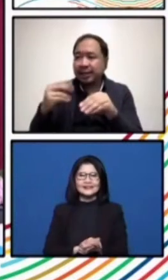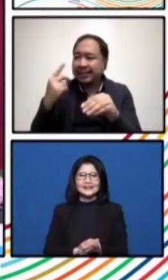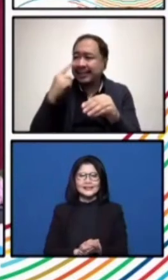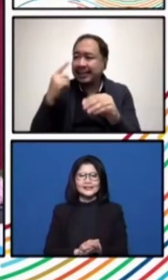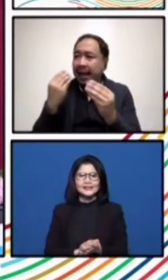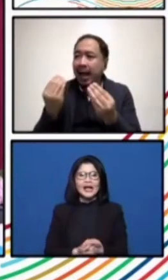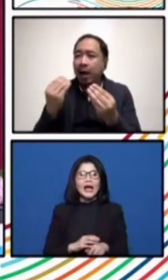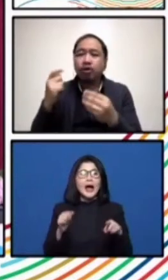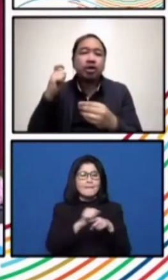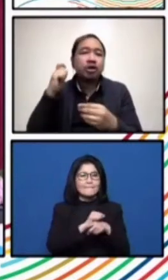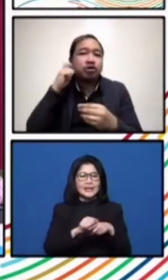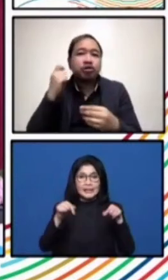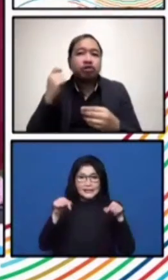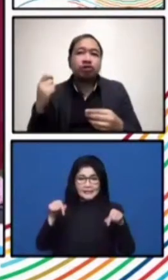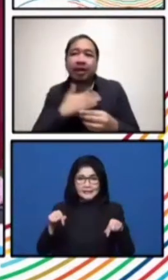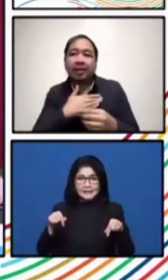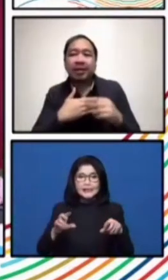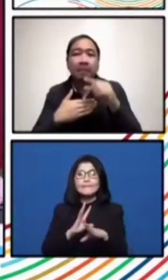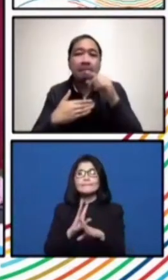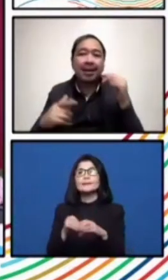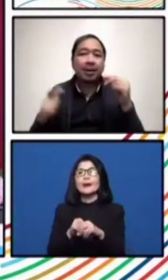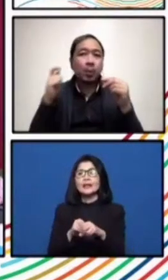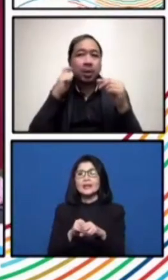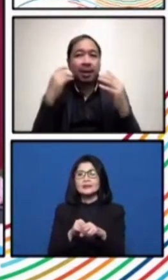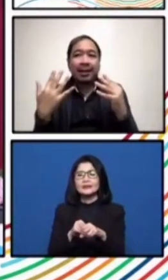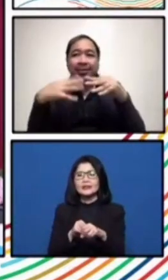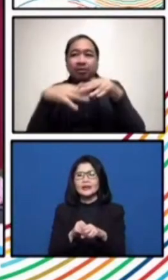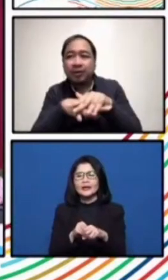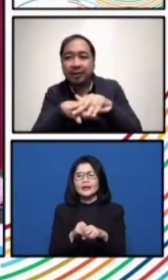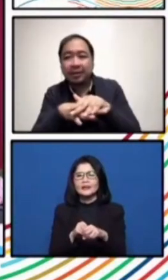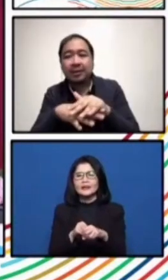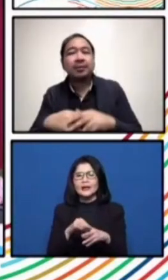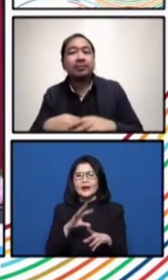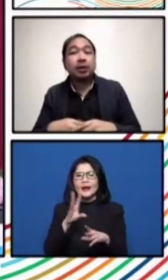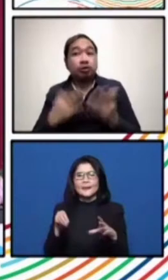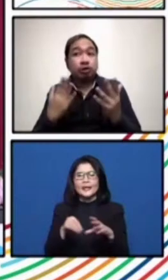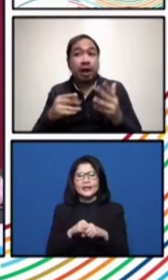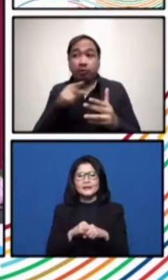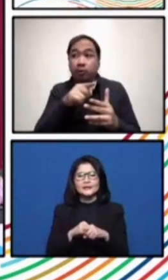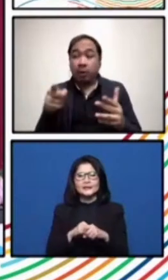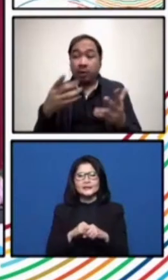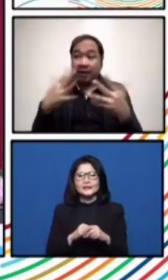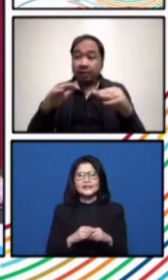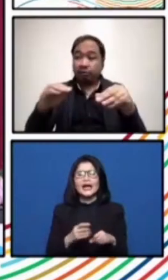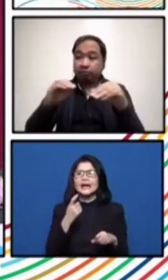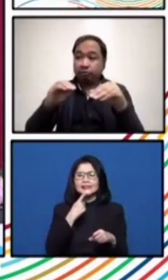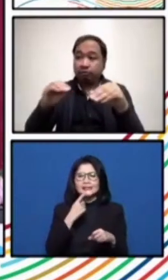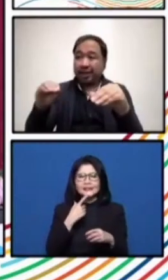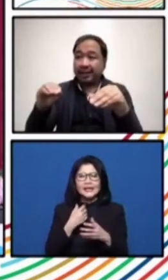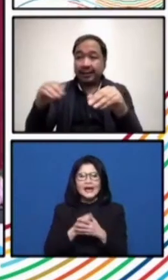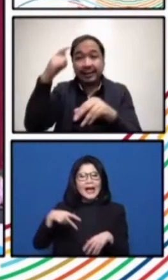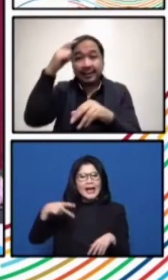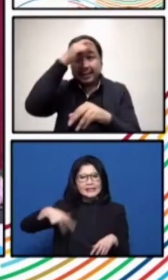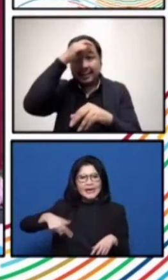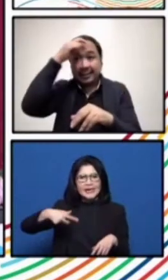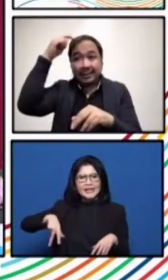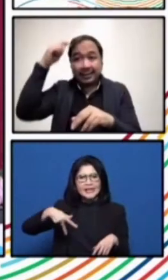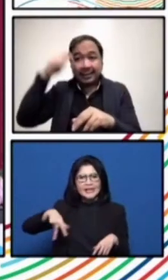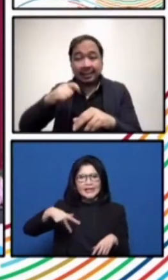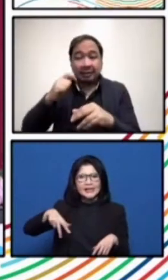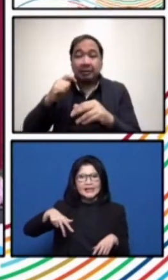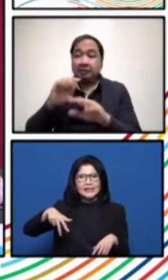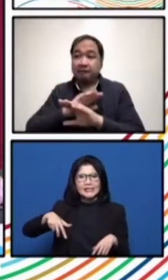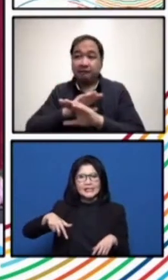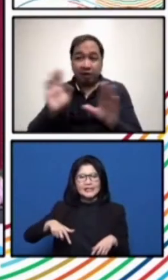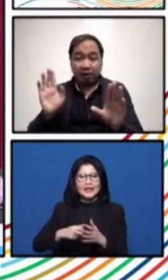and strategic advocacy the graduates now are able actively advocating